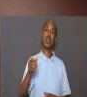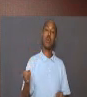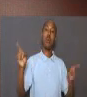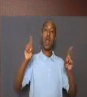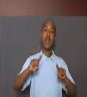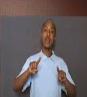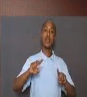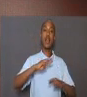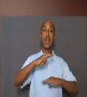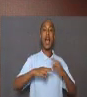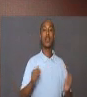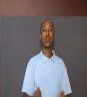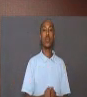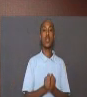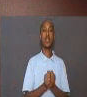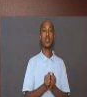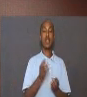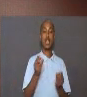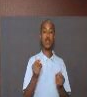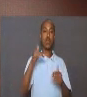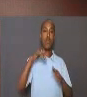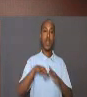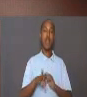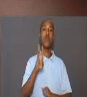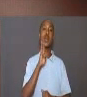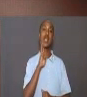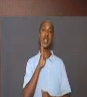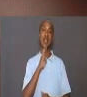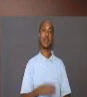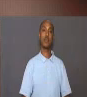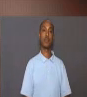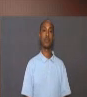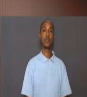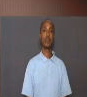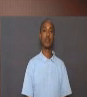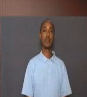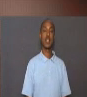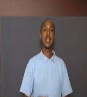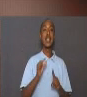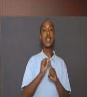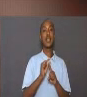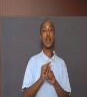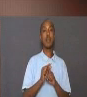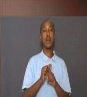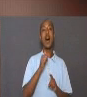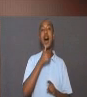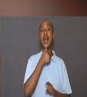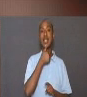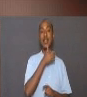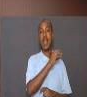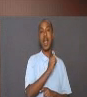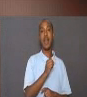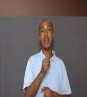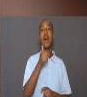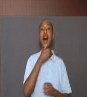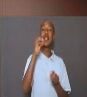they react with or dissolve in water. The term acid